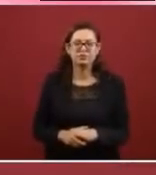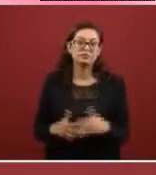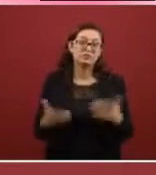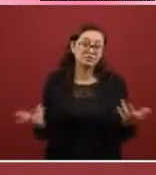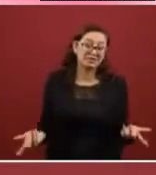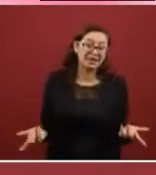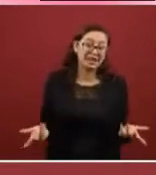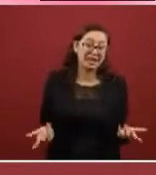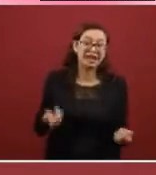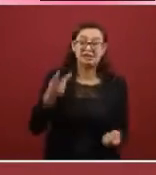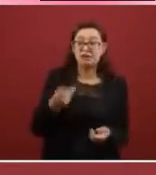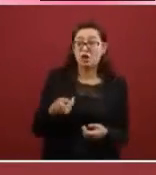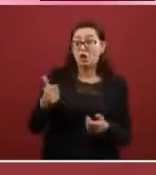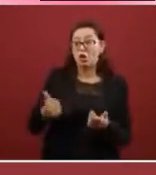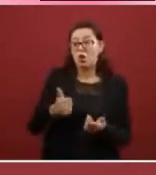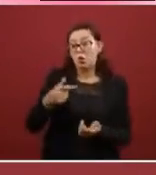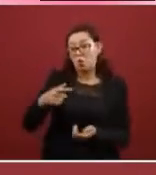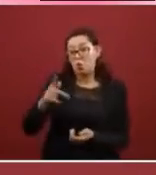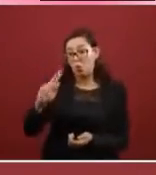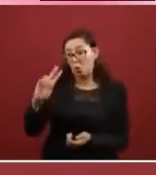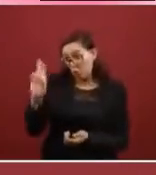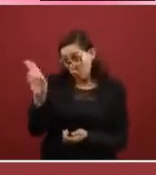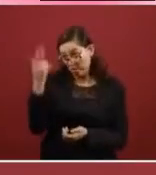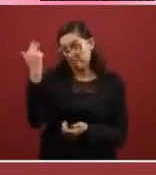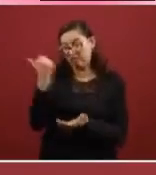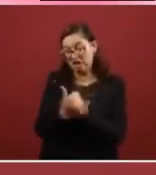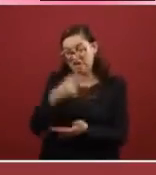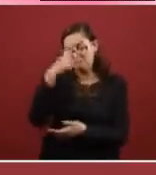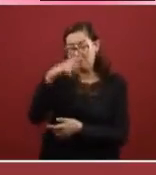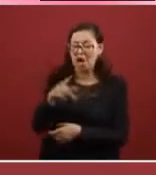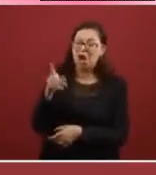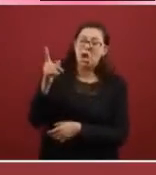cosas. That's the ¿qué escuela patito? ¿Qué